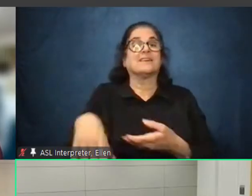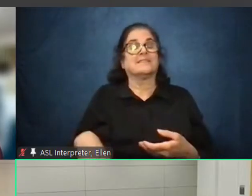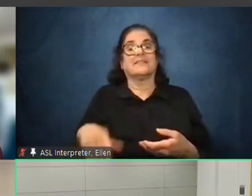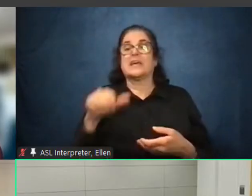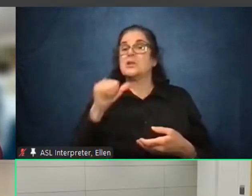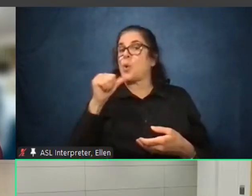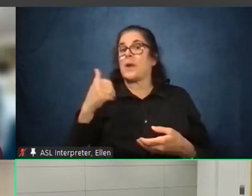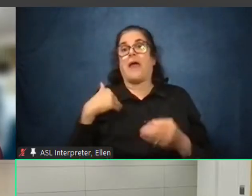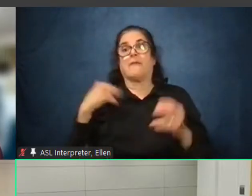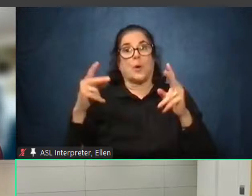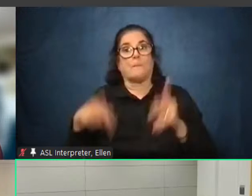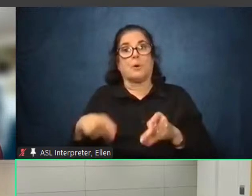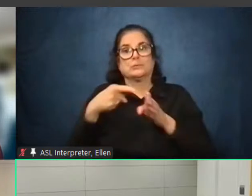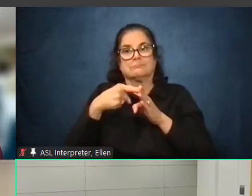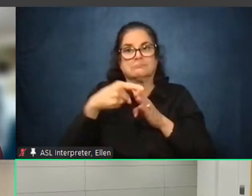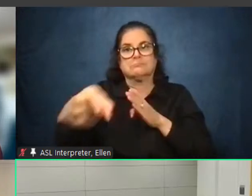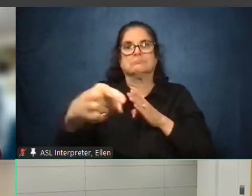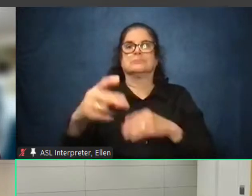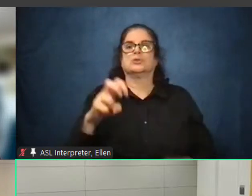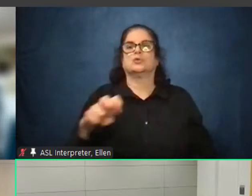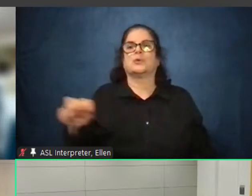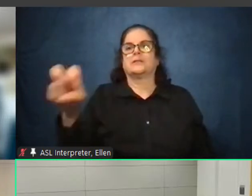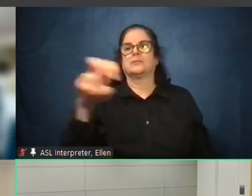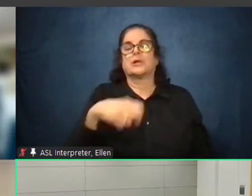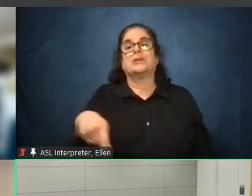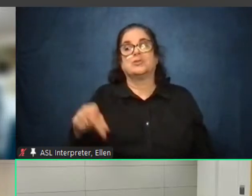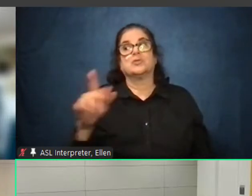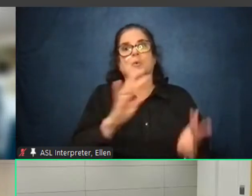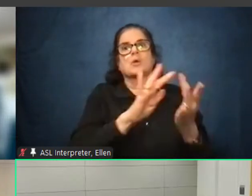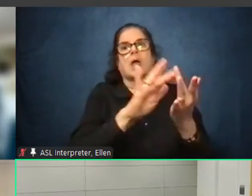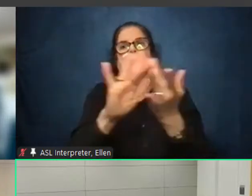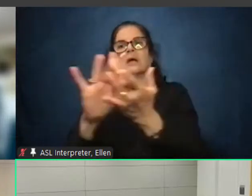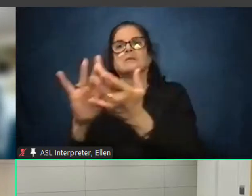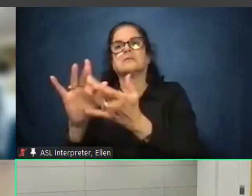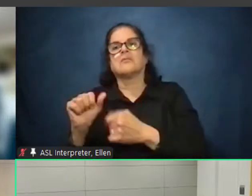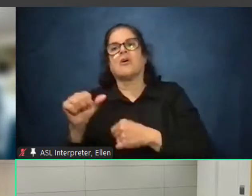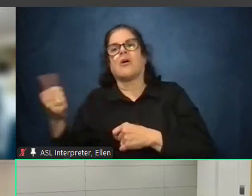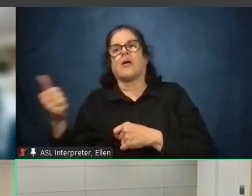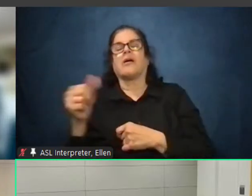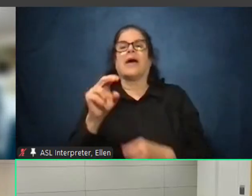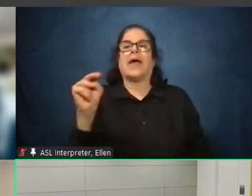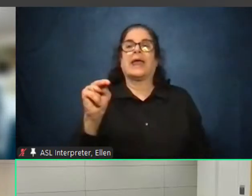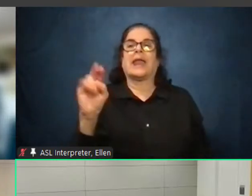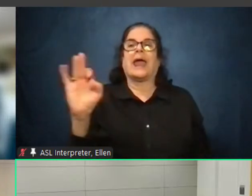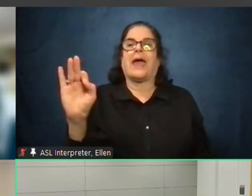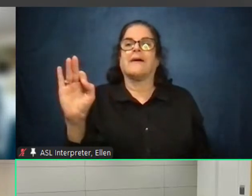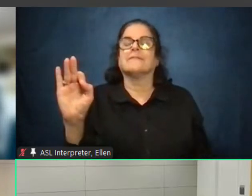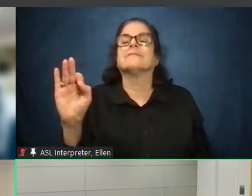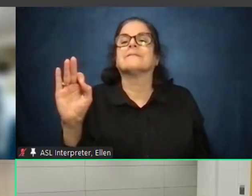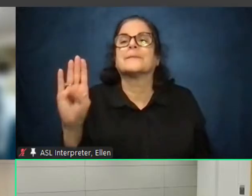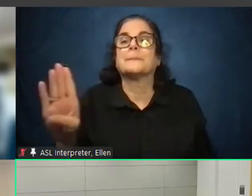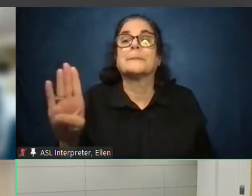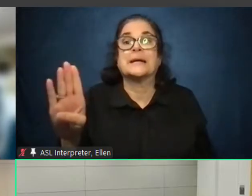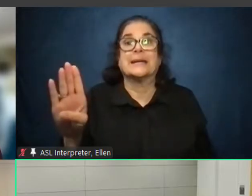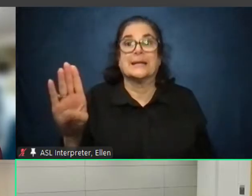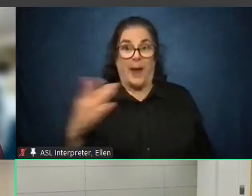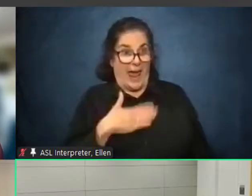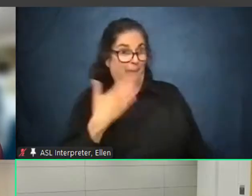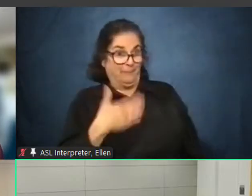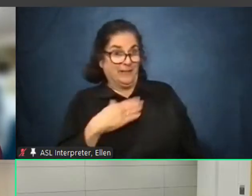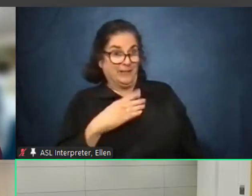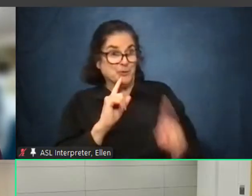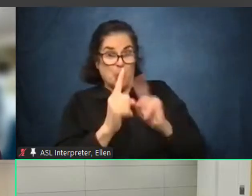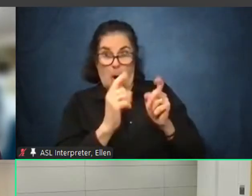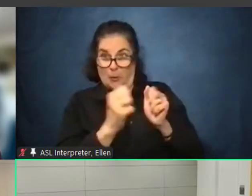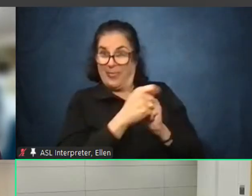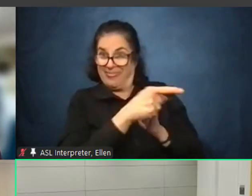specific, to reach out to maybe a number of the organizations. I think, Sarah, like NFB, probably you guys would be happy to talk to them, right? Yeah. Yeah,